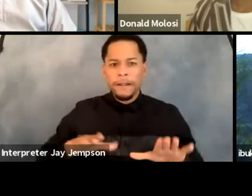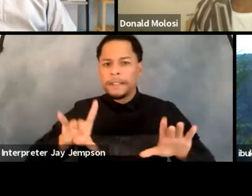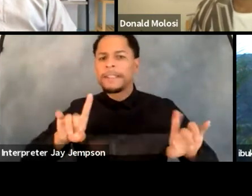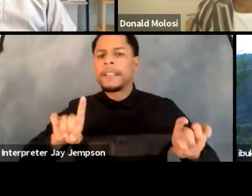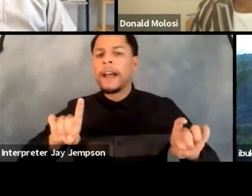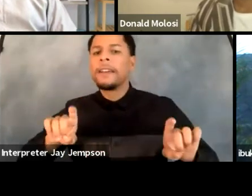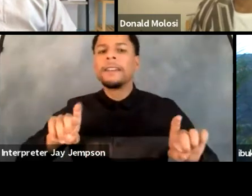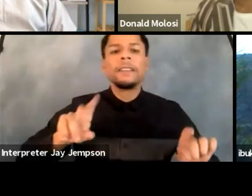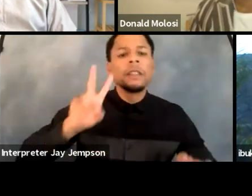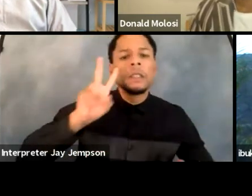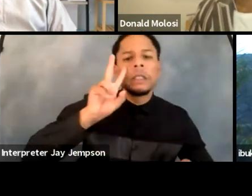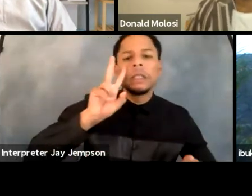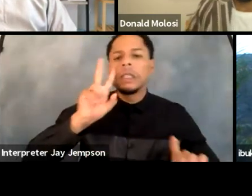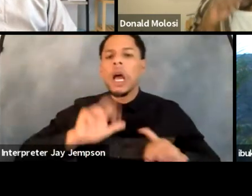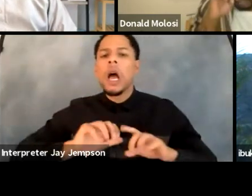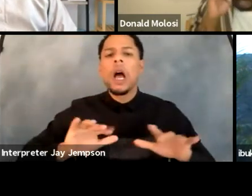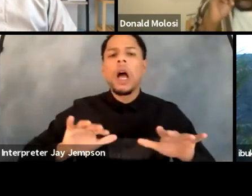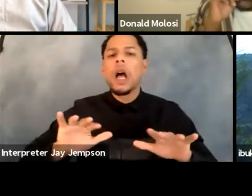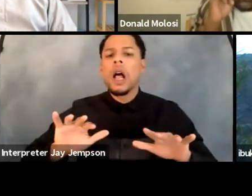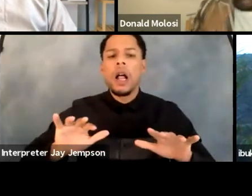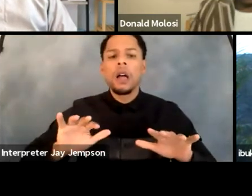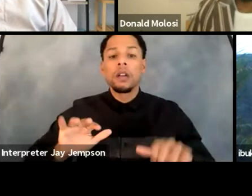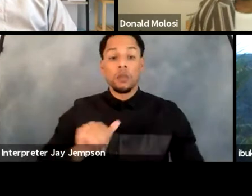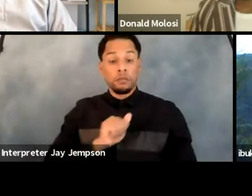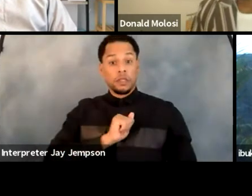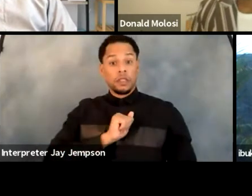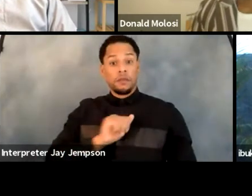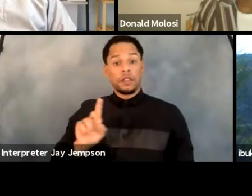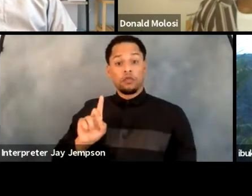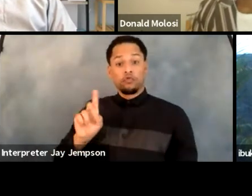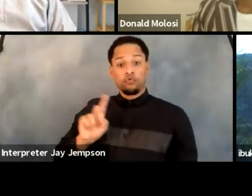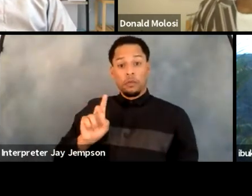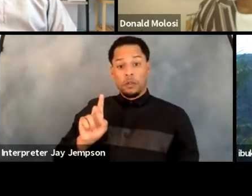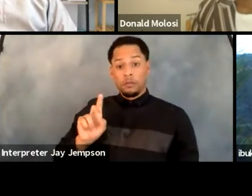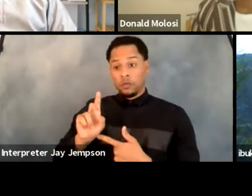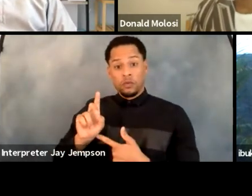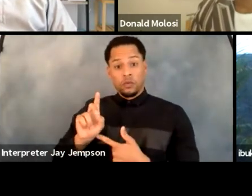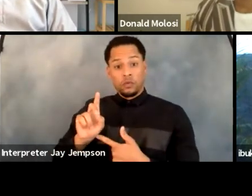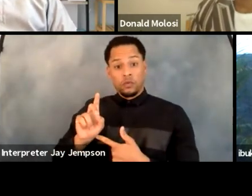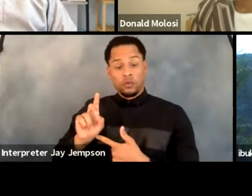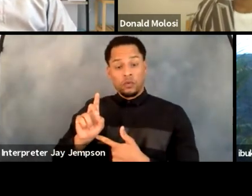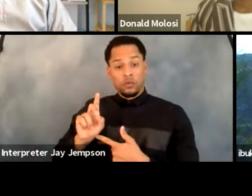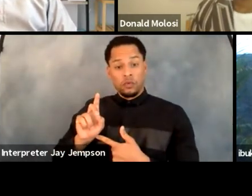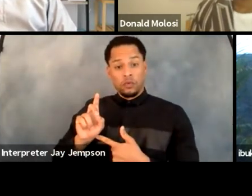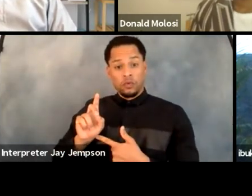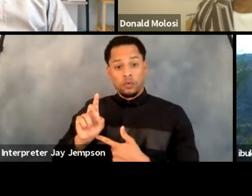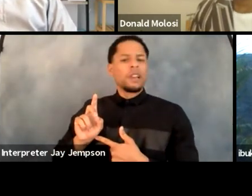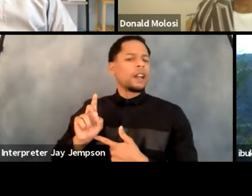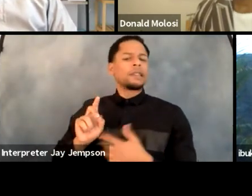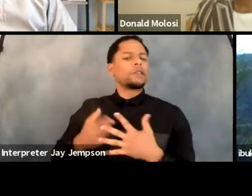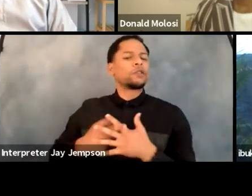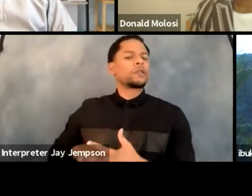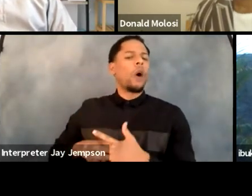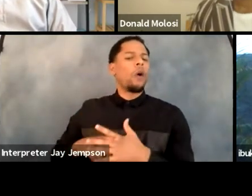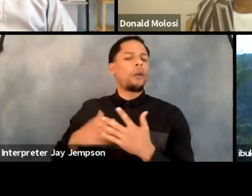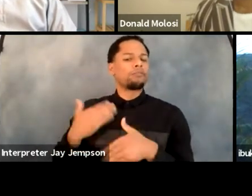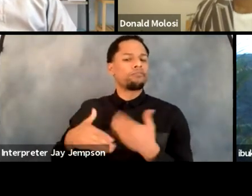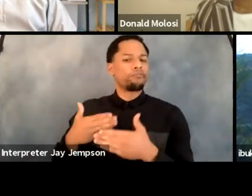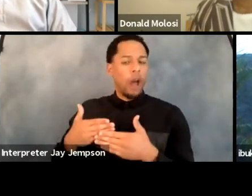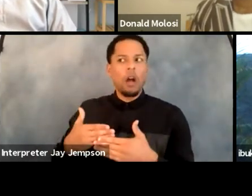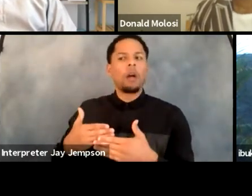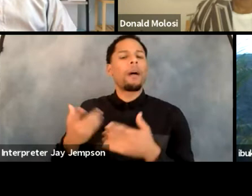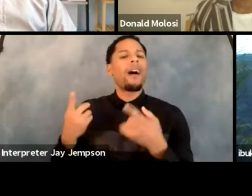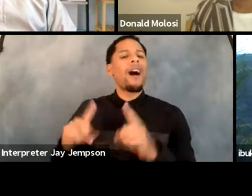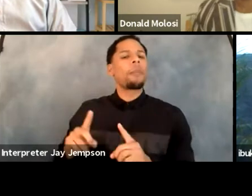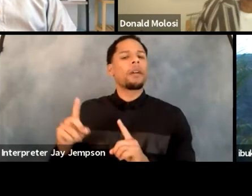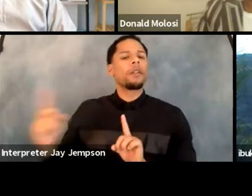and working with one wasn't necessarily termed as a dramaturgy person, but mostly you'd have a mentor who'd come in